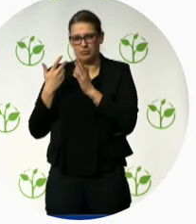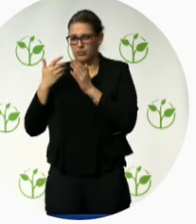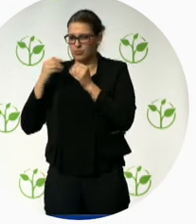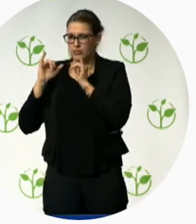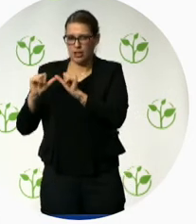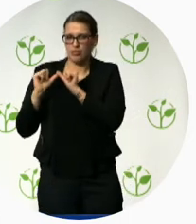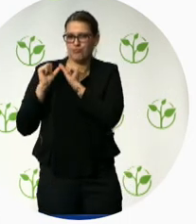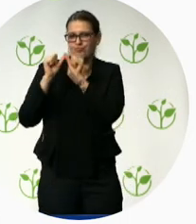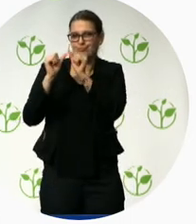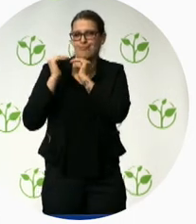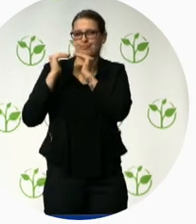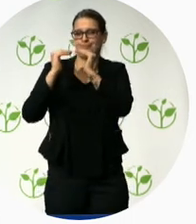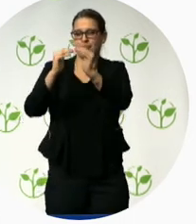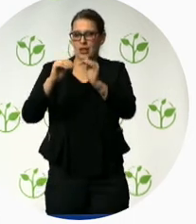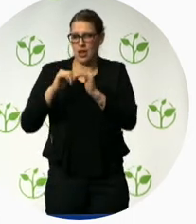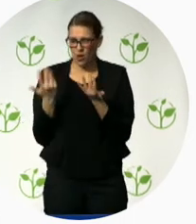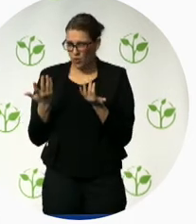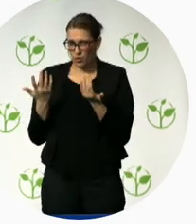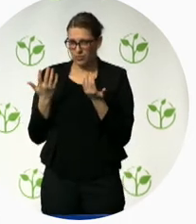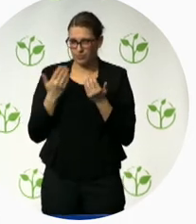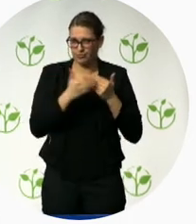the methodology for funding such changes?